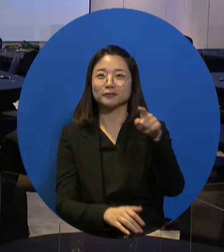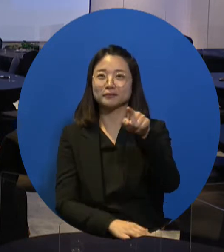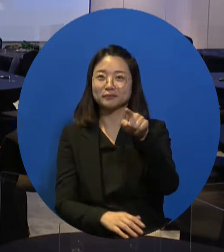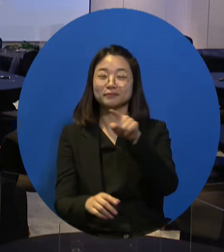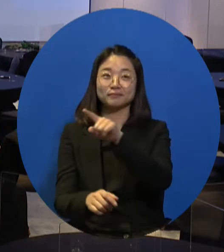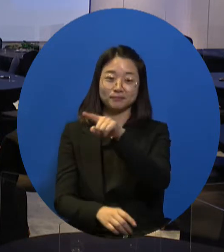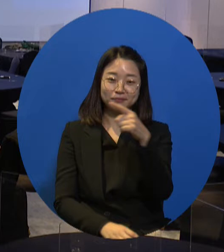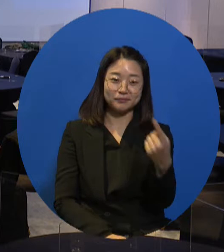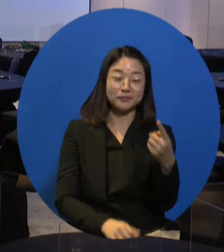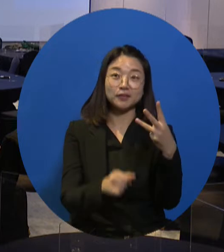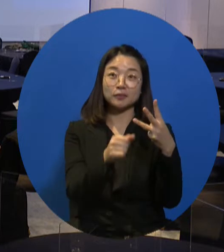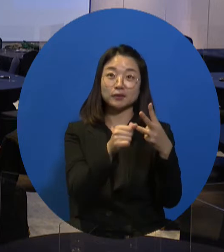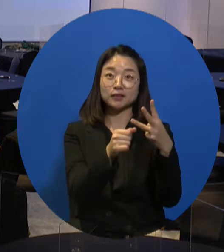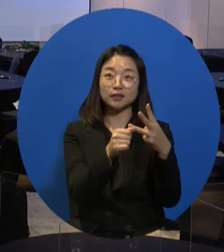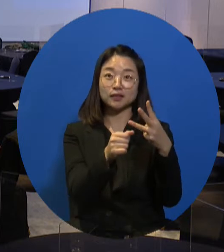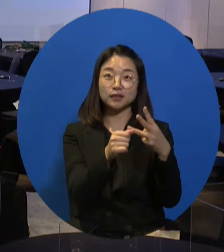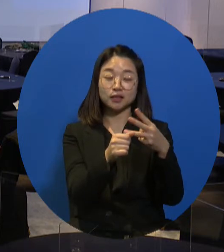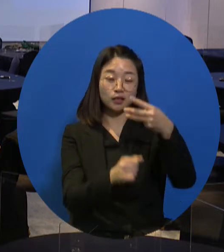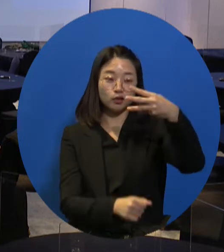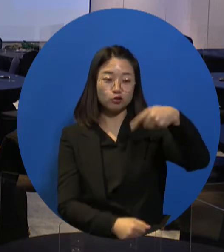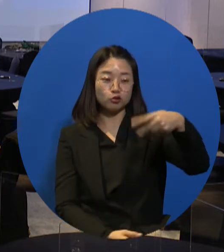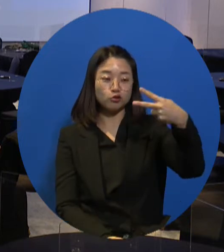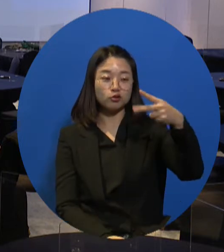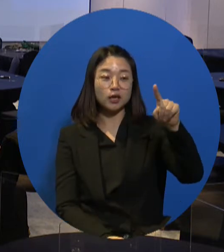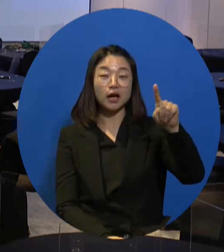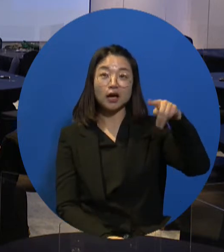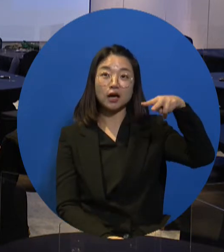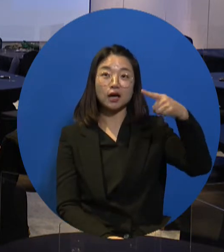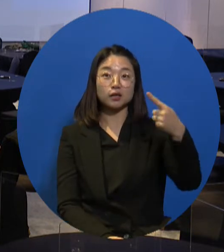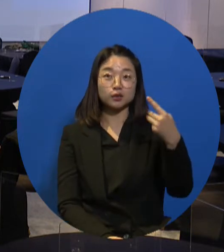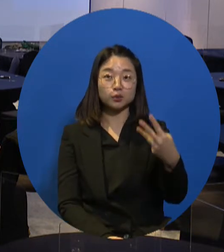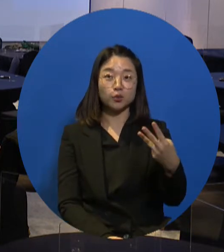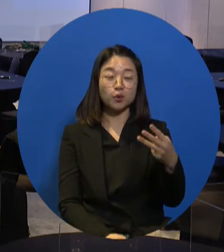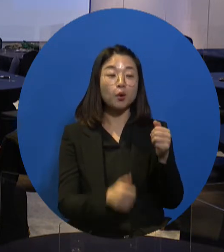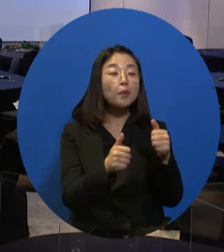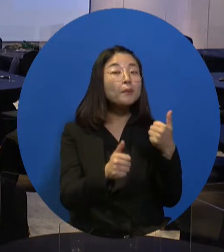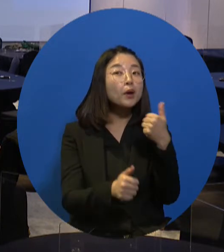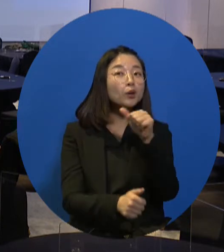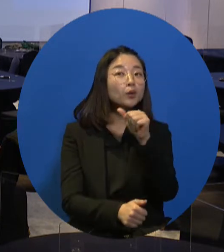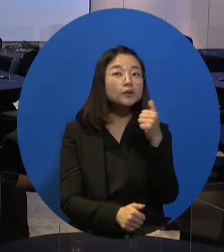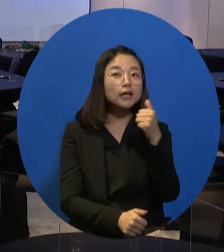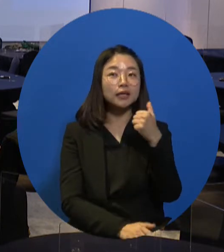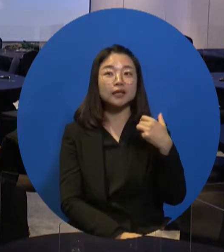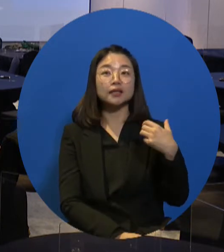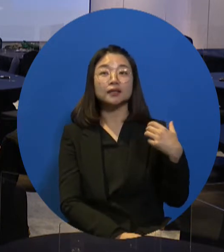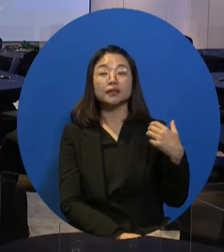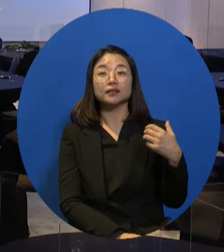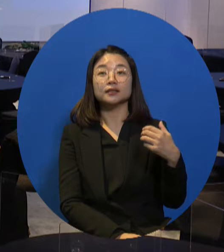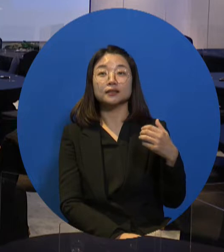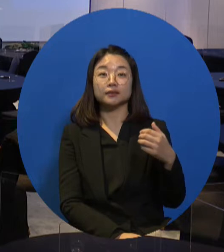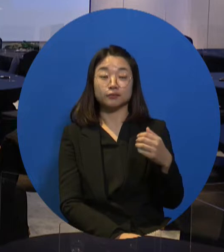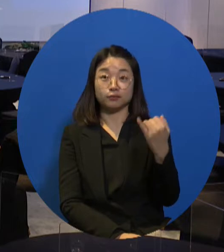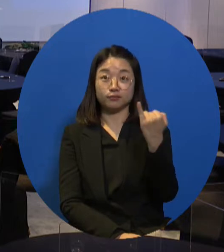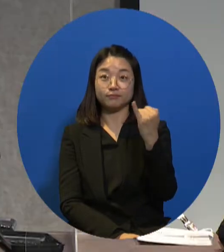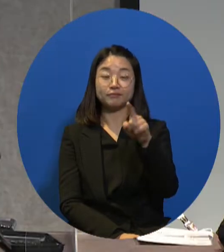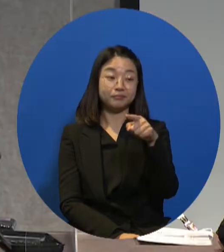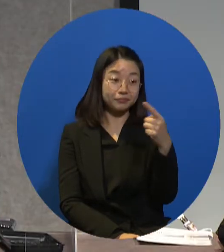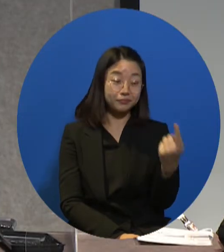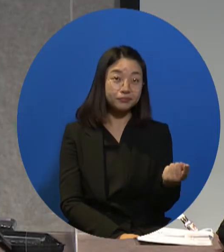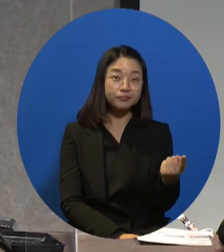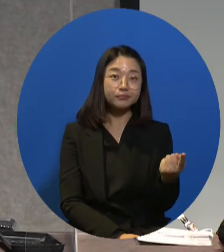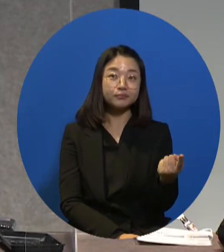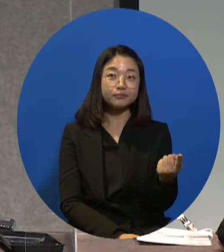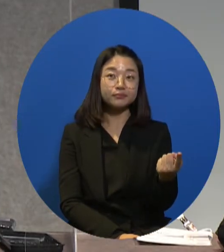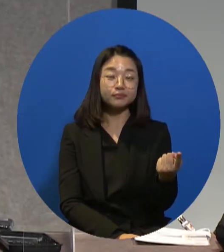third speaker is Liu Da-seol, Director of International Relations in Minbyeon, Lawyers for Democratic